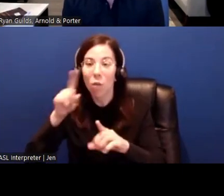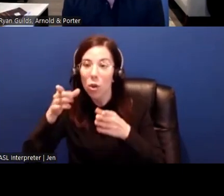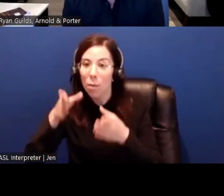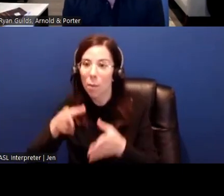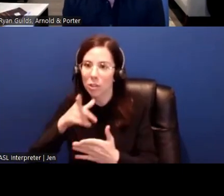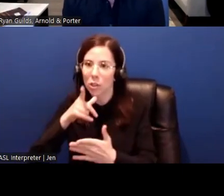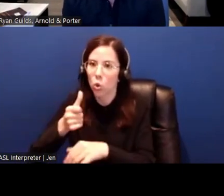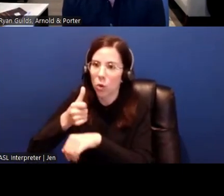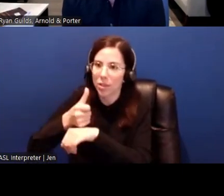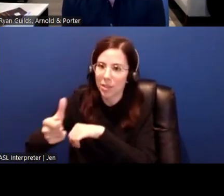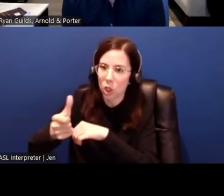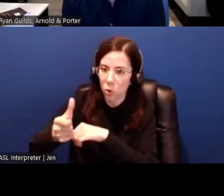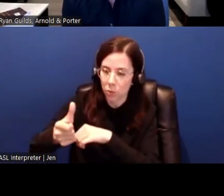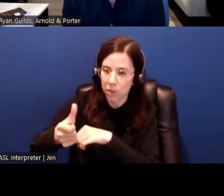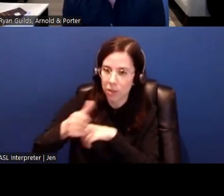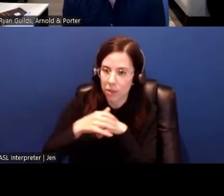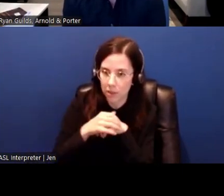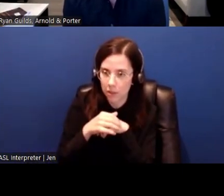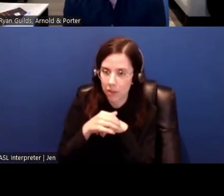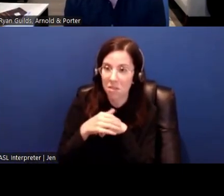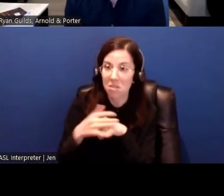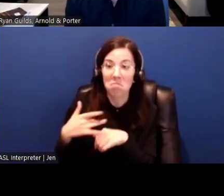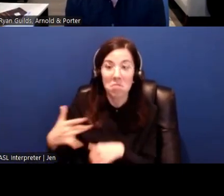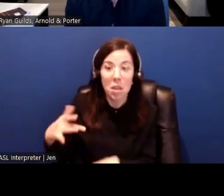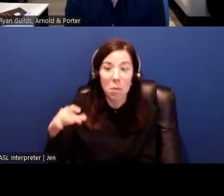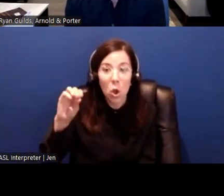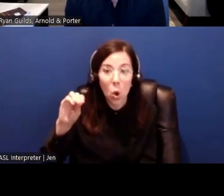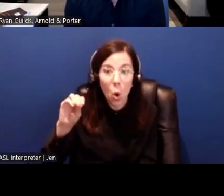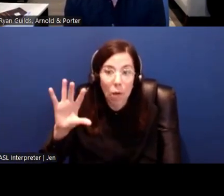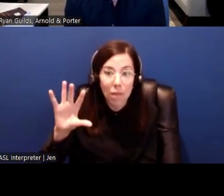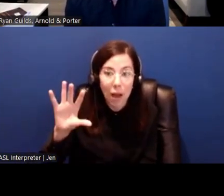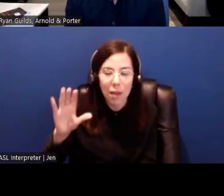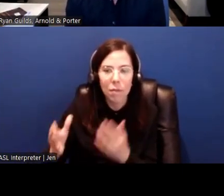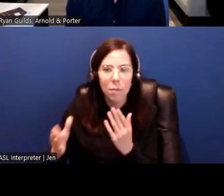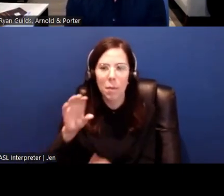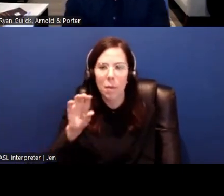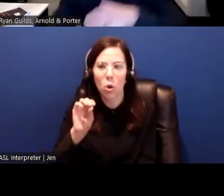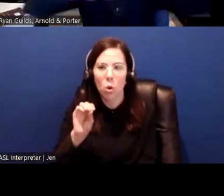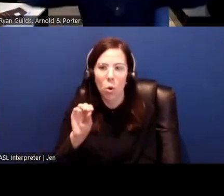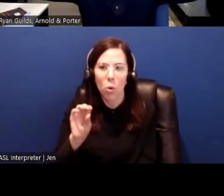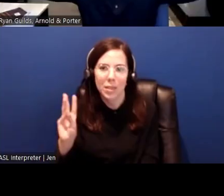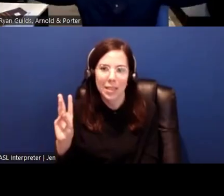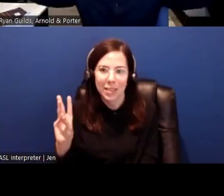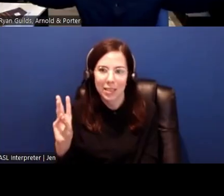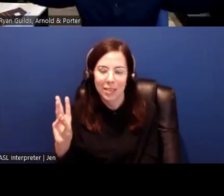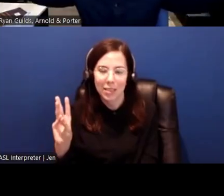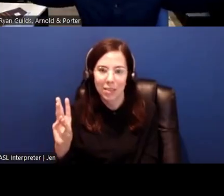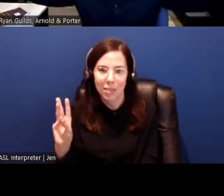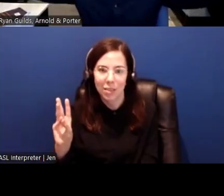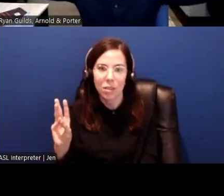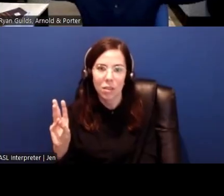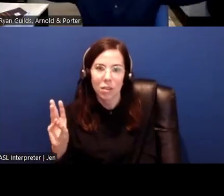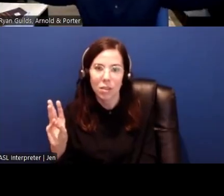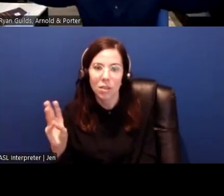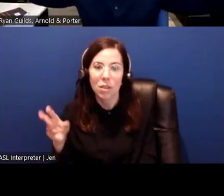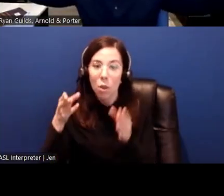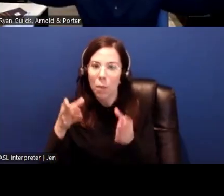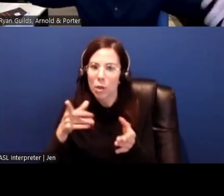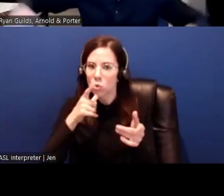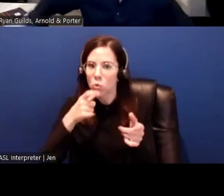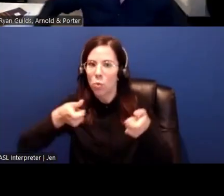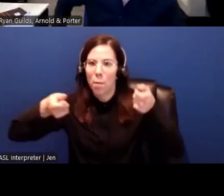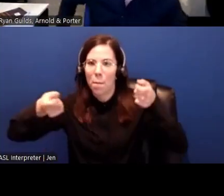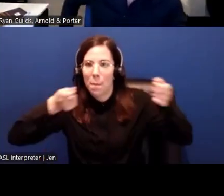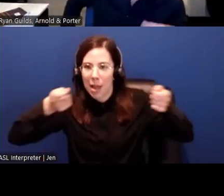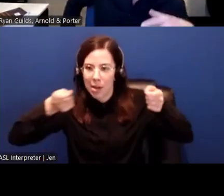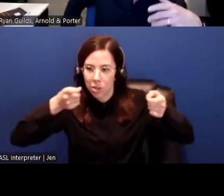So generally it's going to be an 05 or an 06 who manages and has